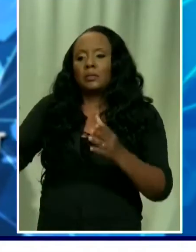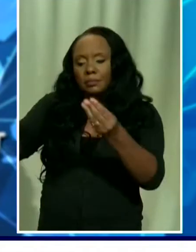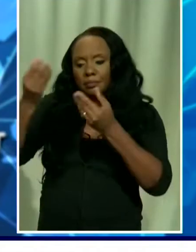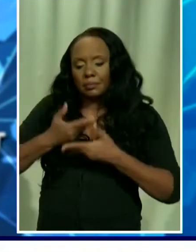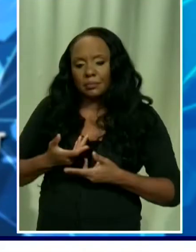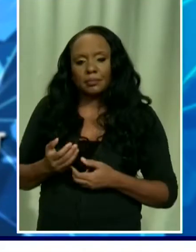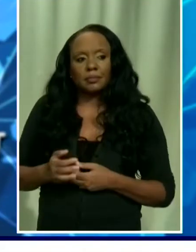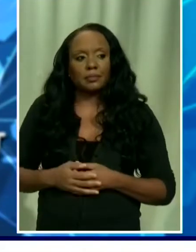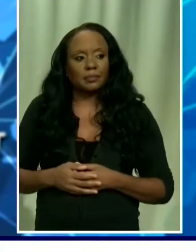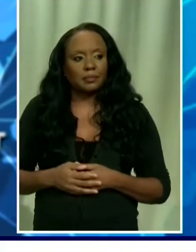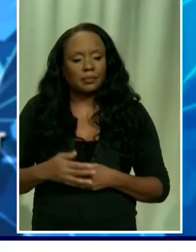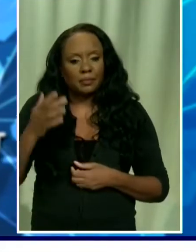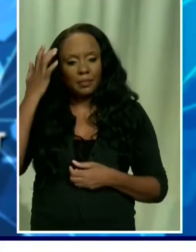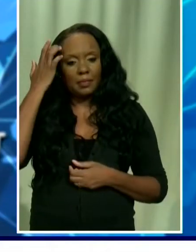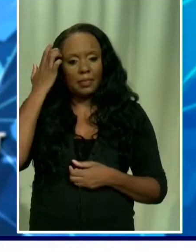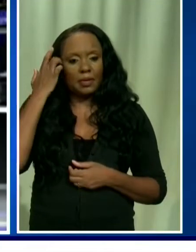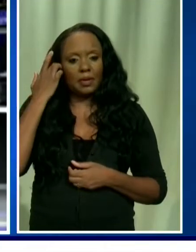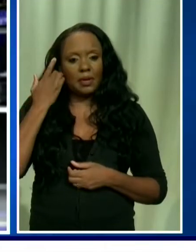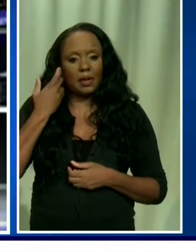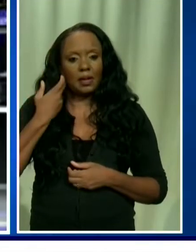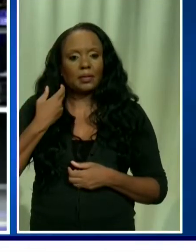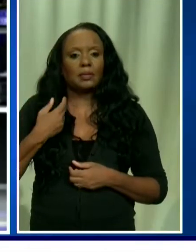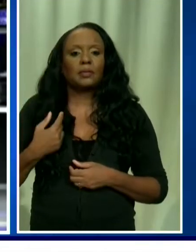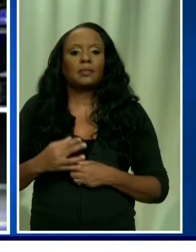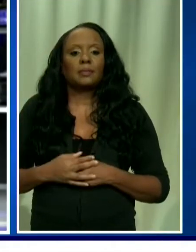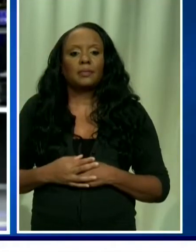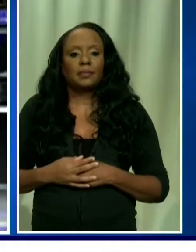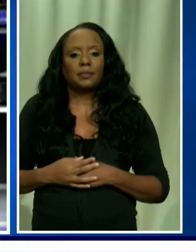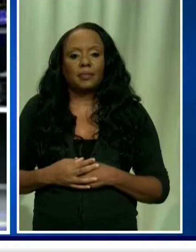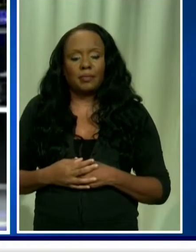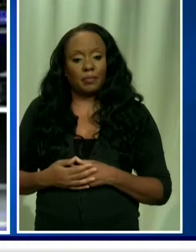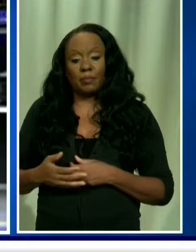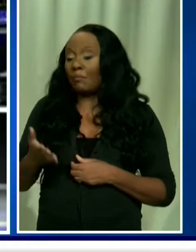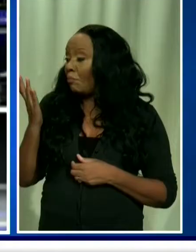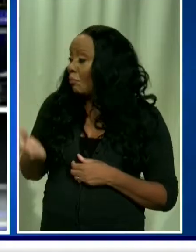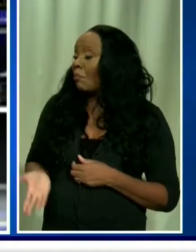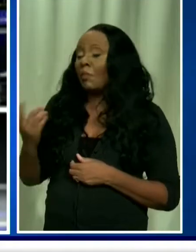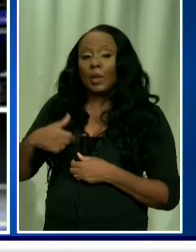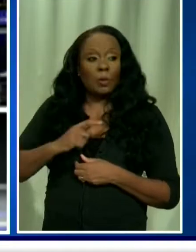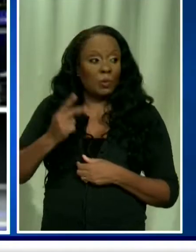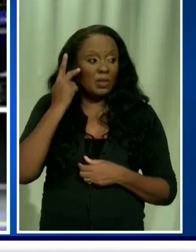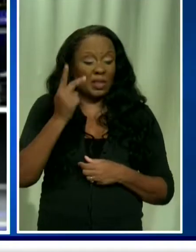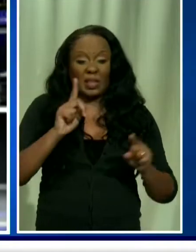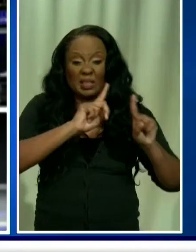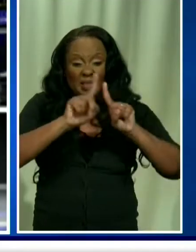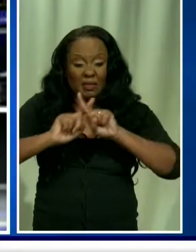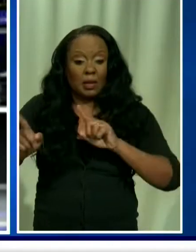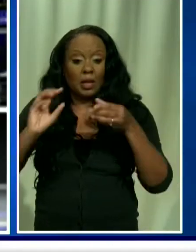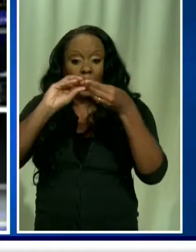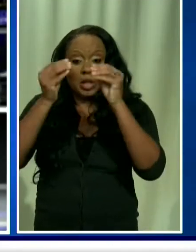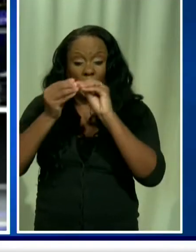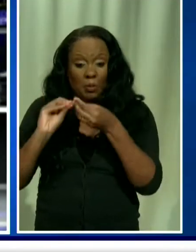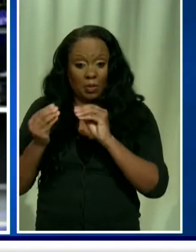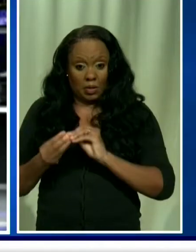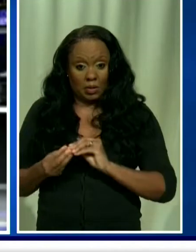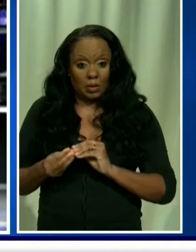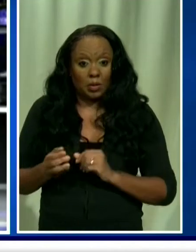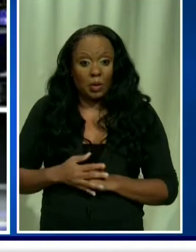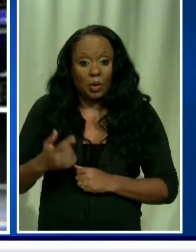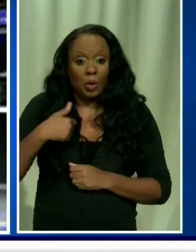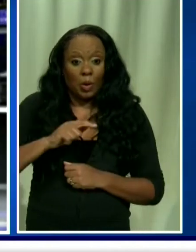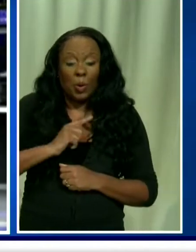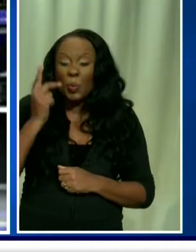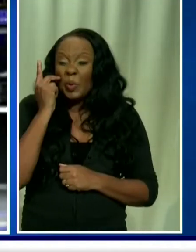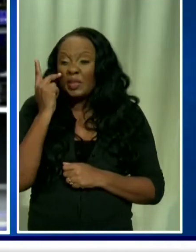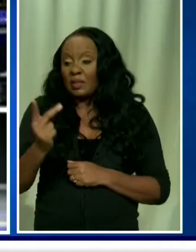that story. The statistics are staggering. According to the U.S. Centers for Disease Control, a death